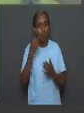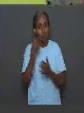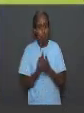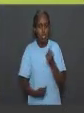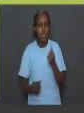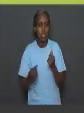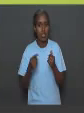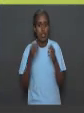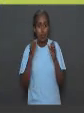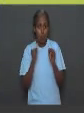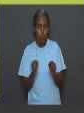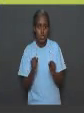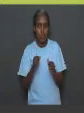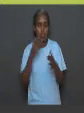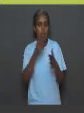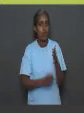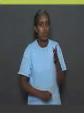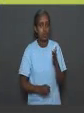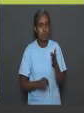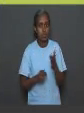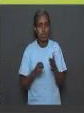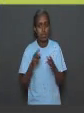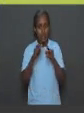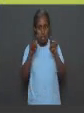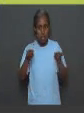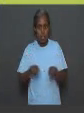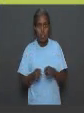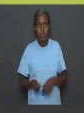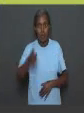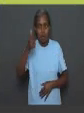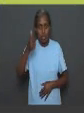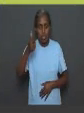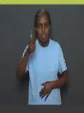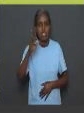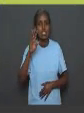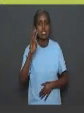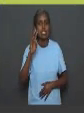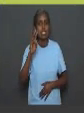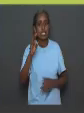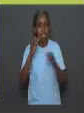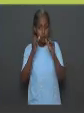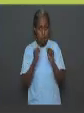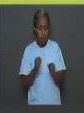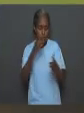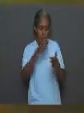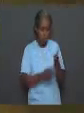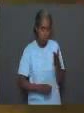outcomes. If we roll a die, there are 6 possible